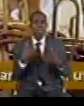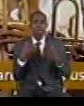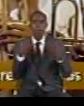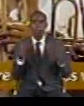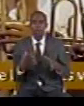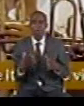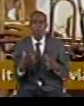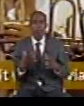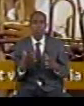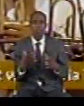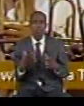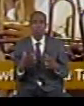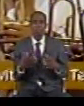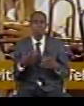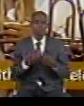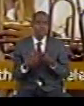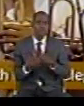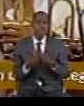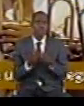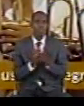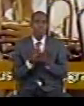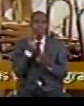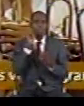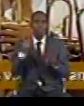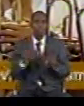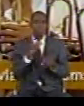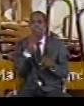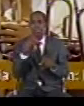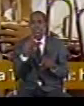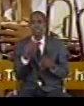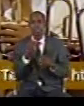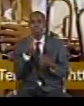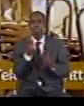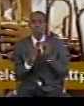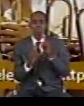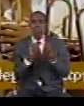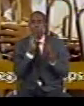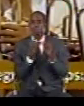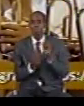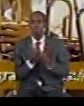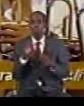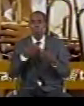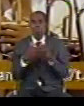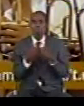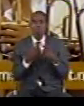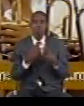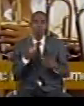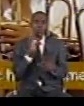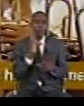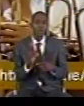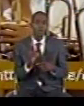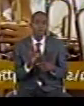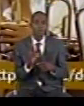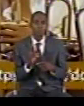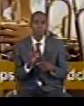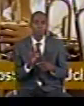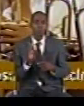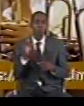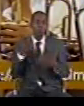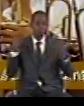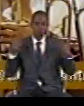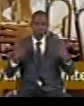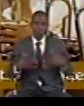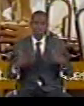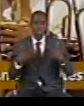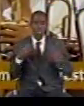actually point out which one is actually a problem to her. But generally in her body, she used to have challenges.